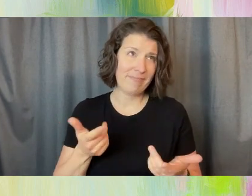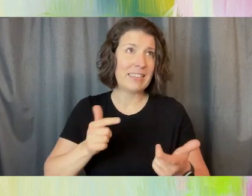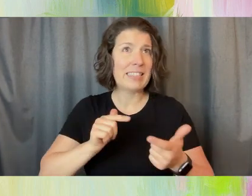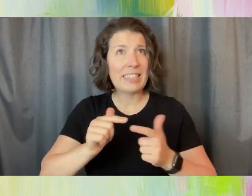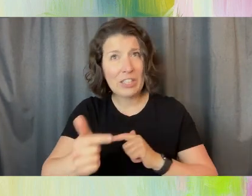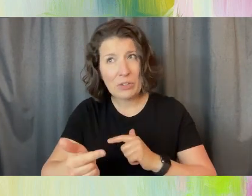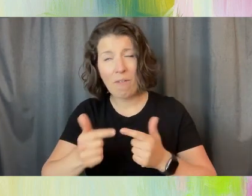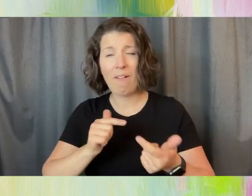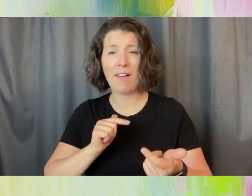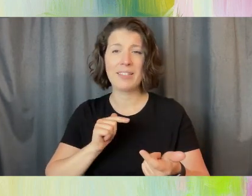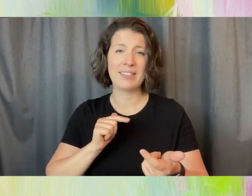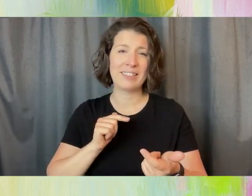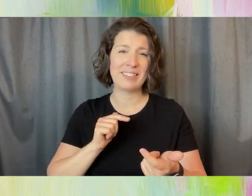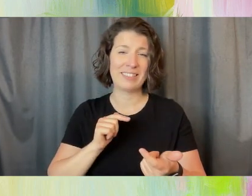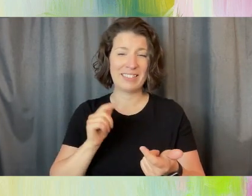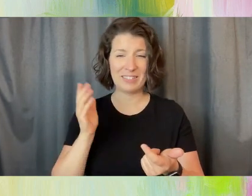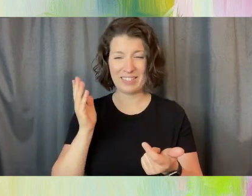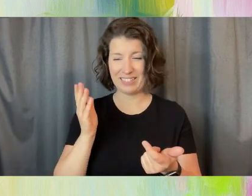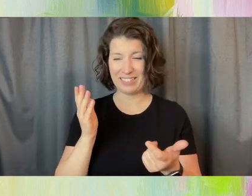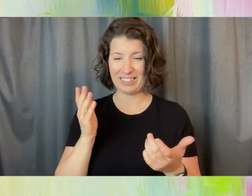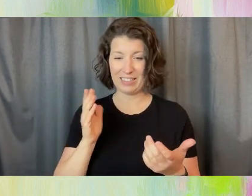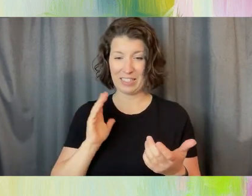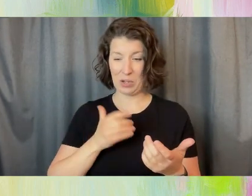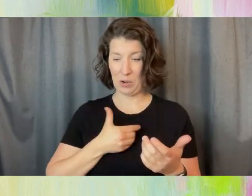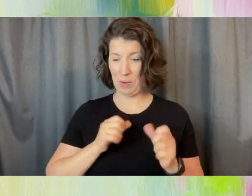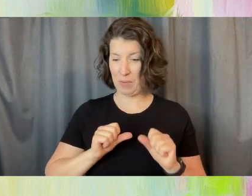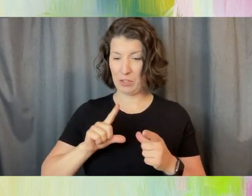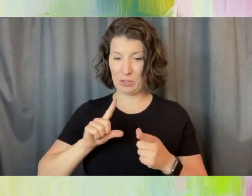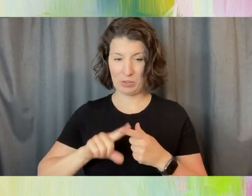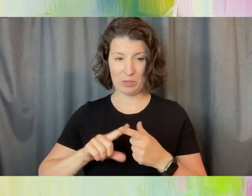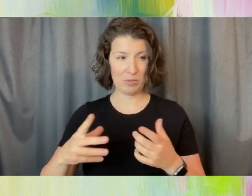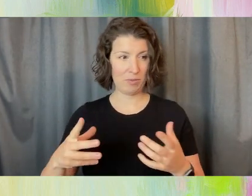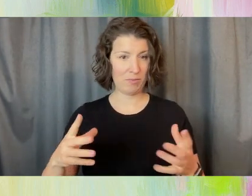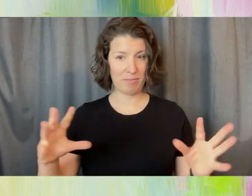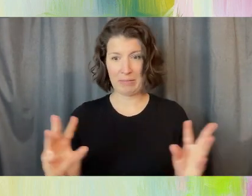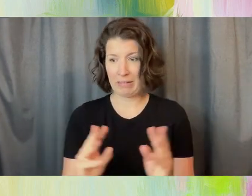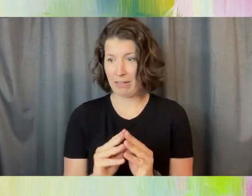presentations and our ability to convene people from all over the country would not be possible.